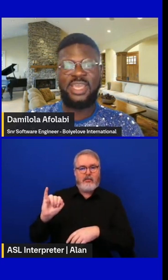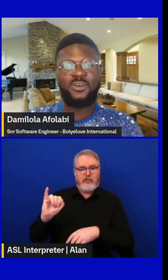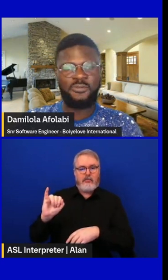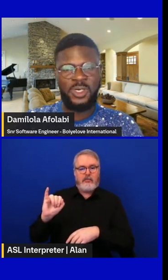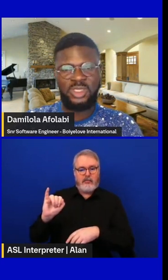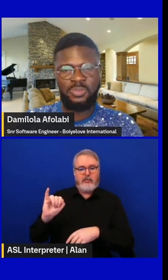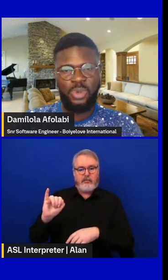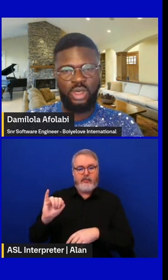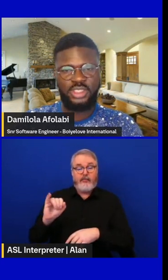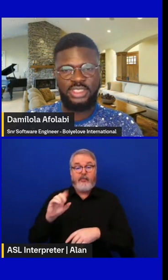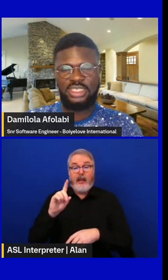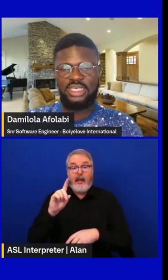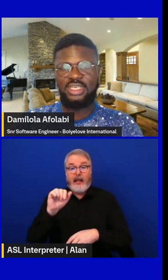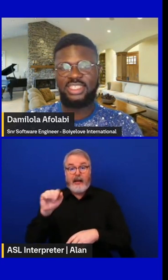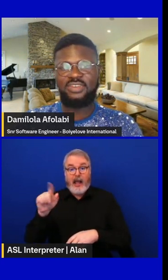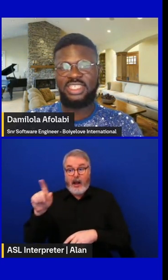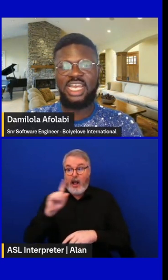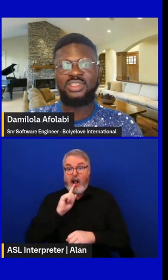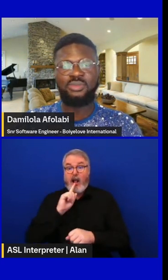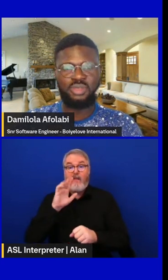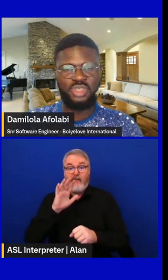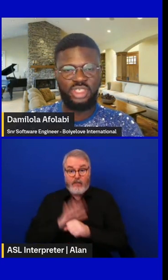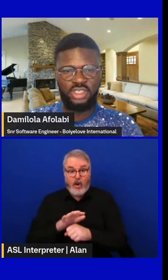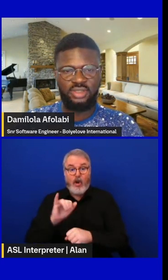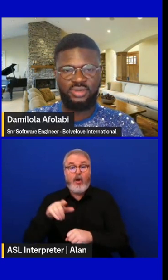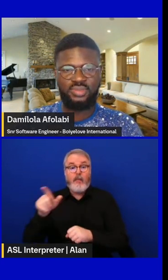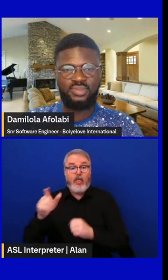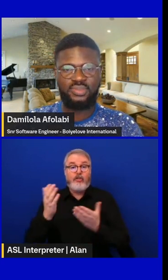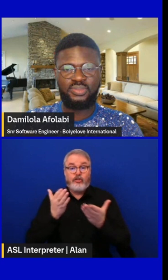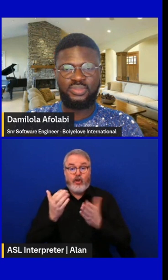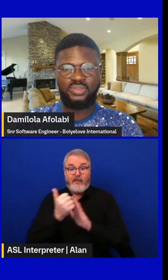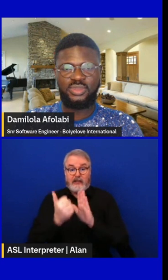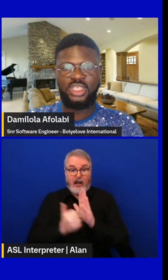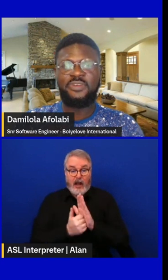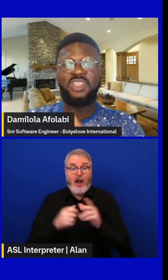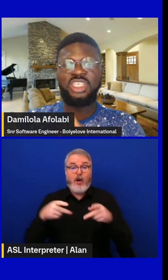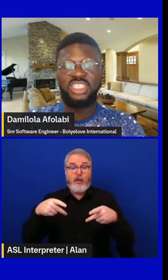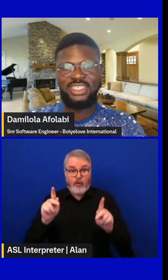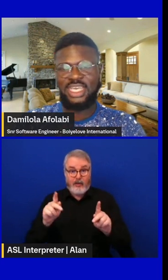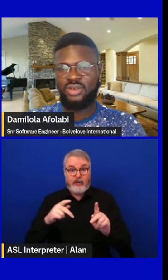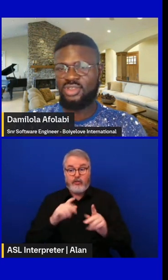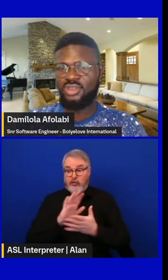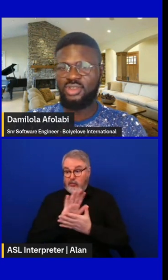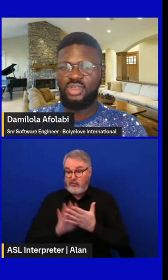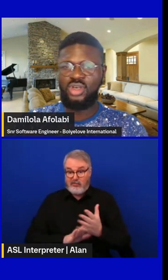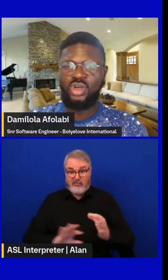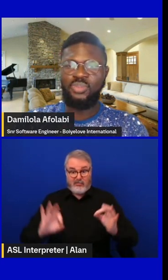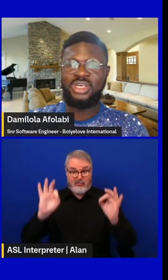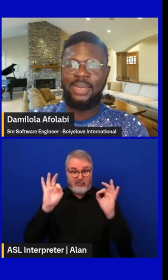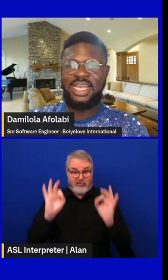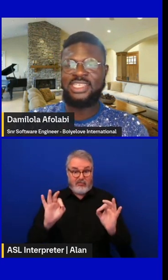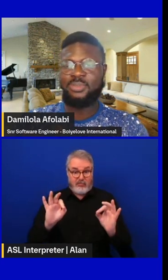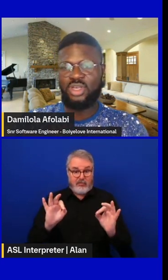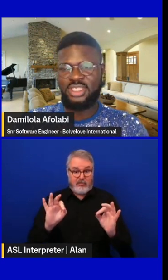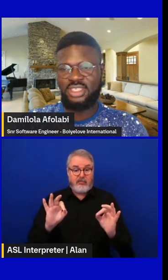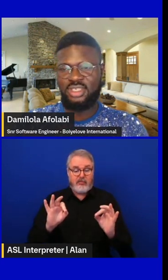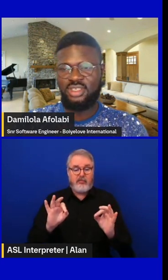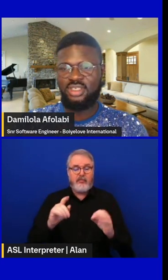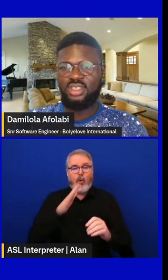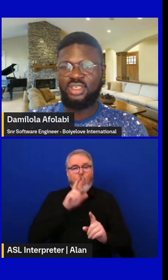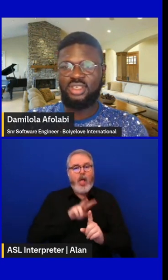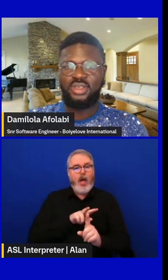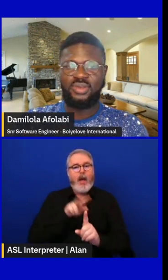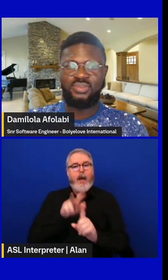The API confirms the pod's service account and permission. If everything checks out, pod applies a